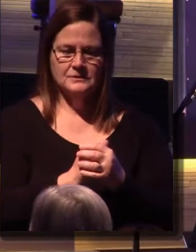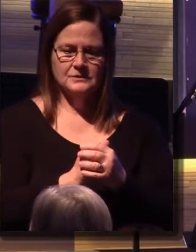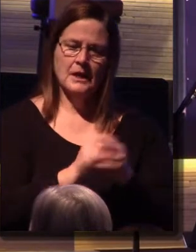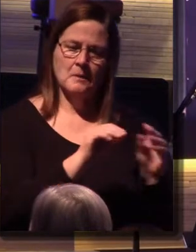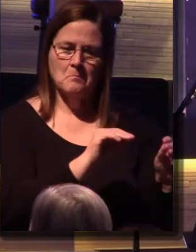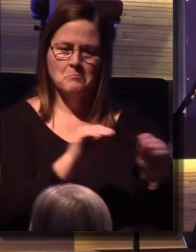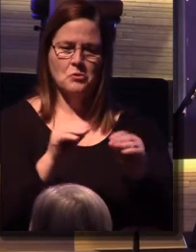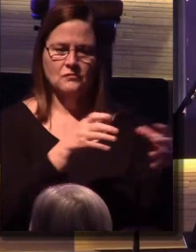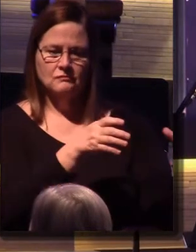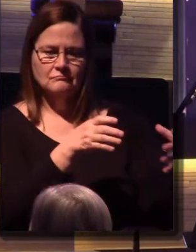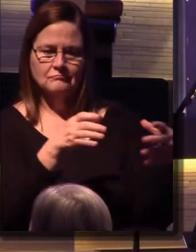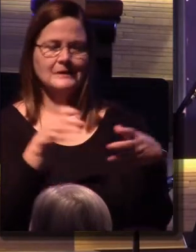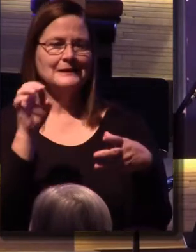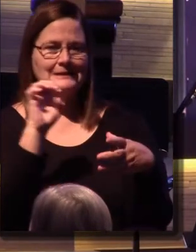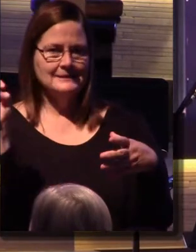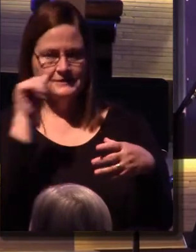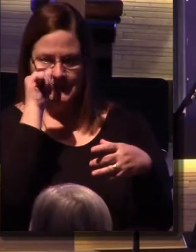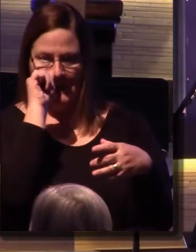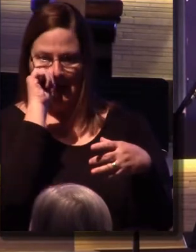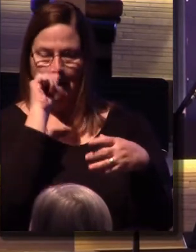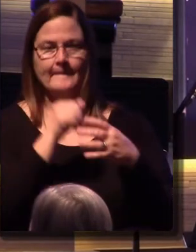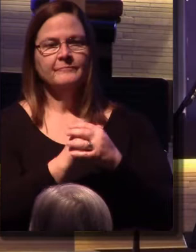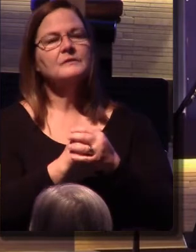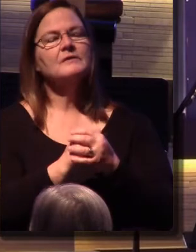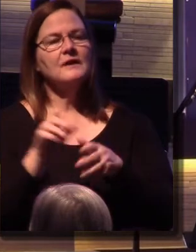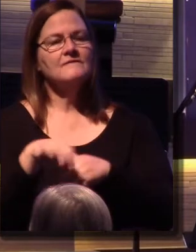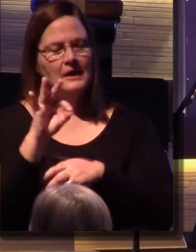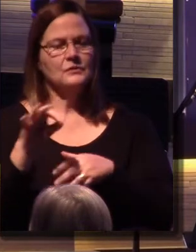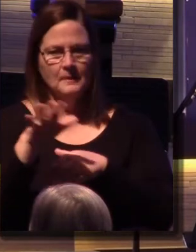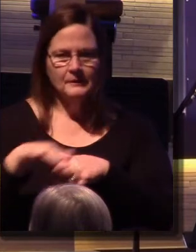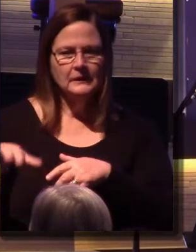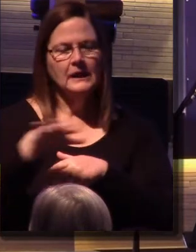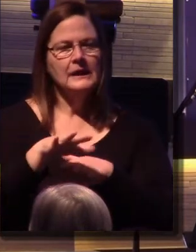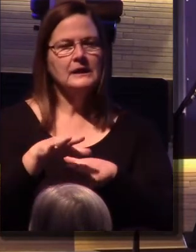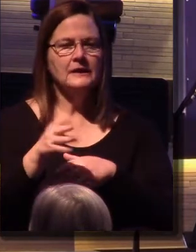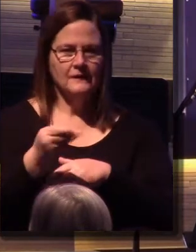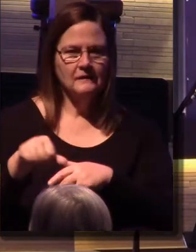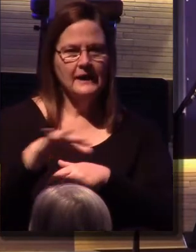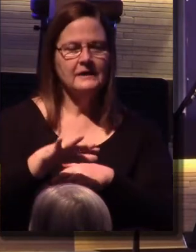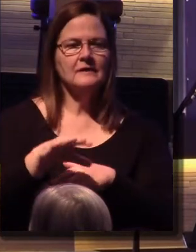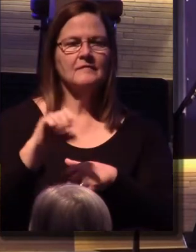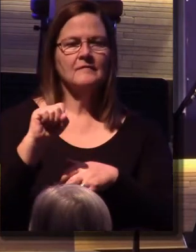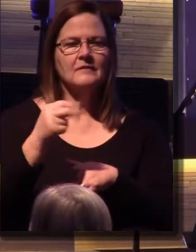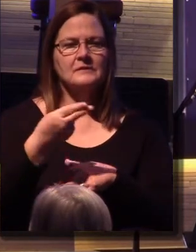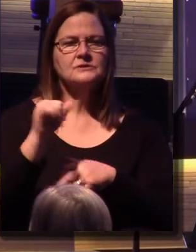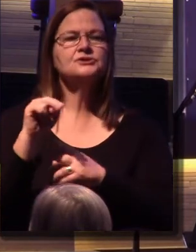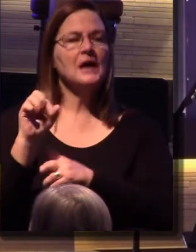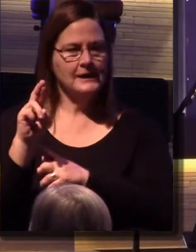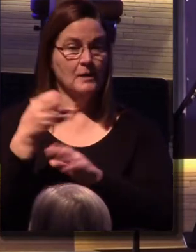they journeyed east and they found a plain in the land of Shinar. And of course, this is all